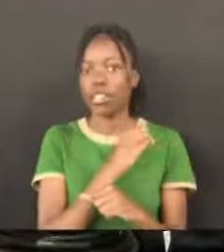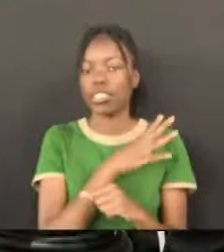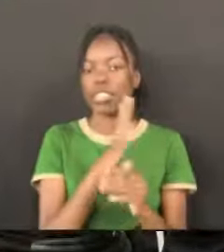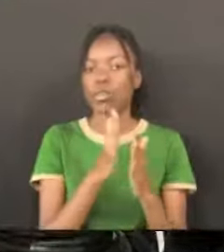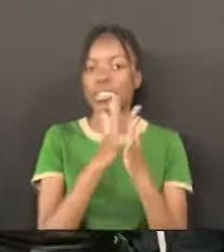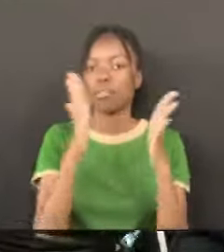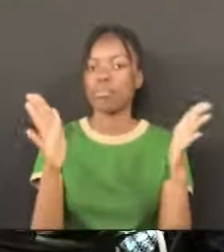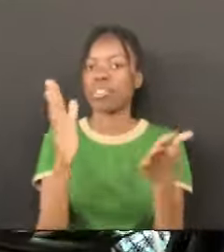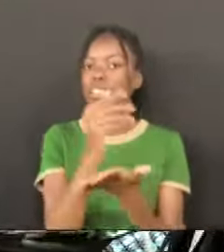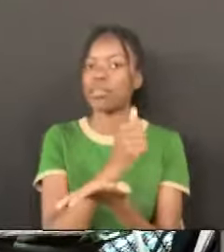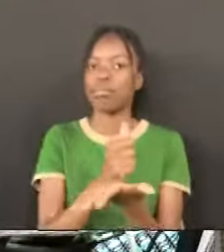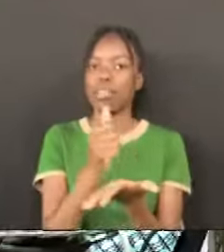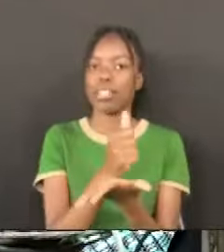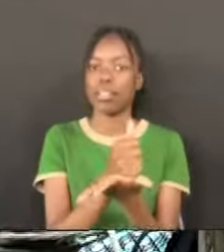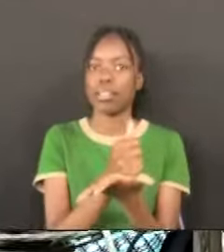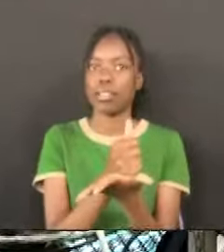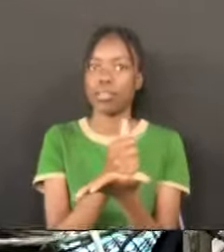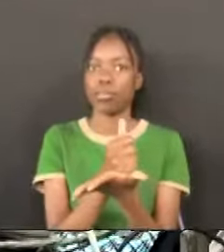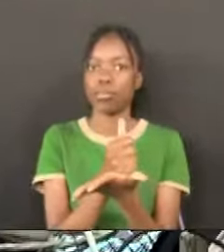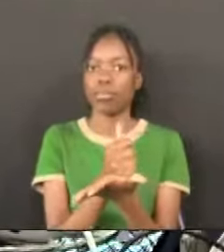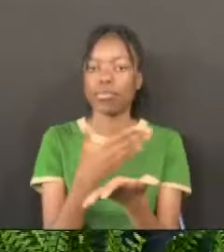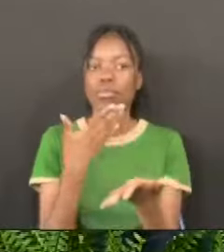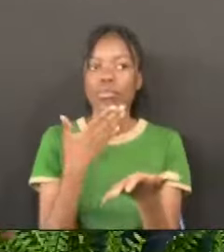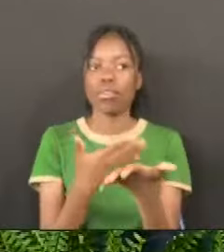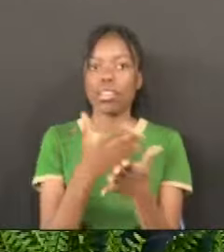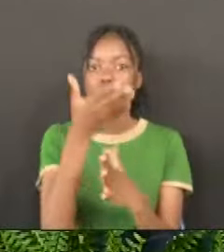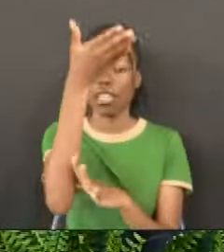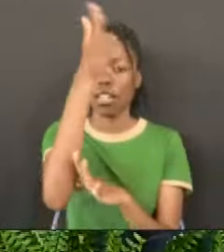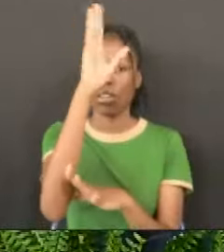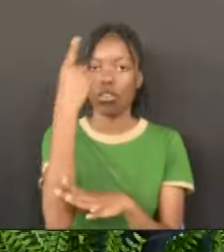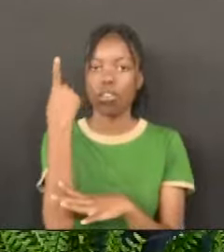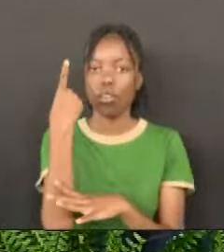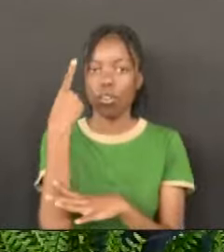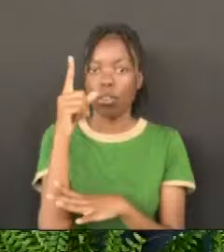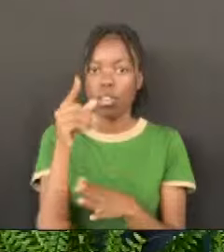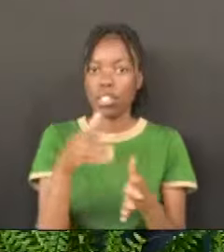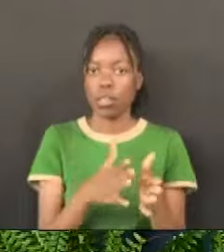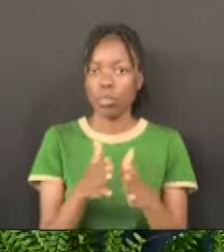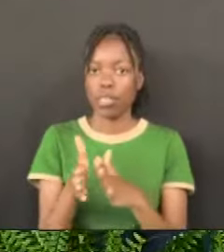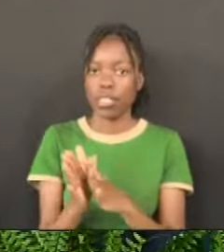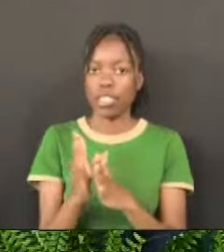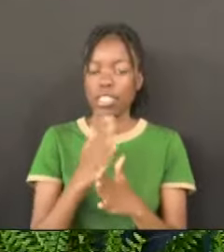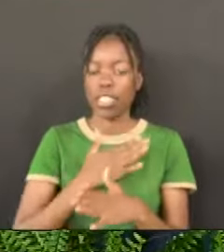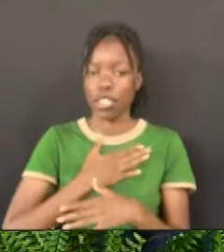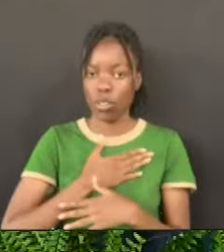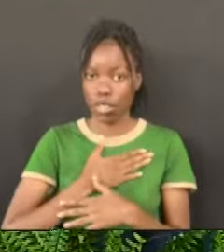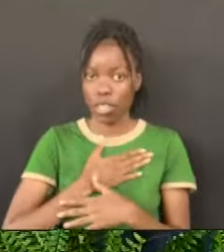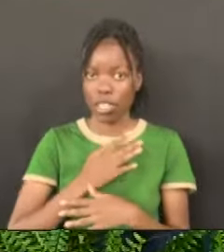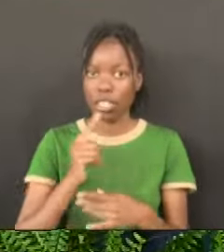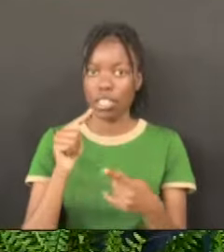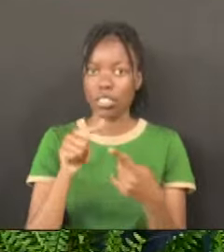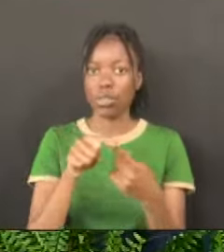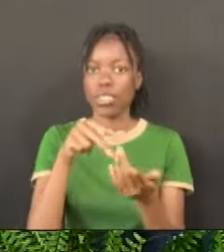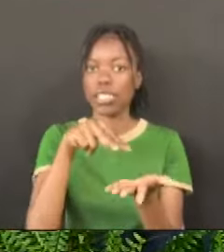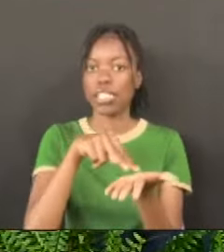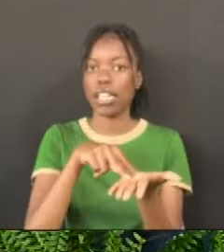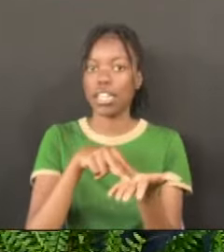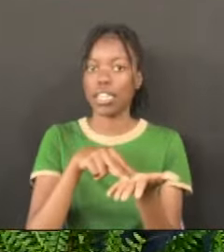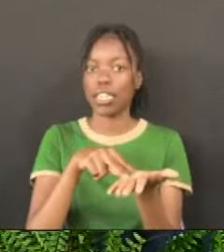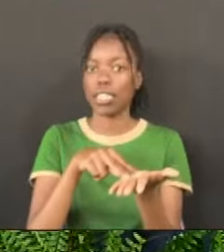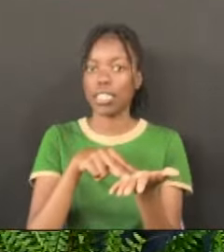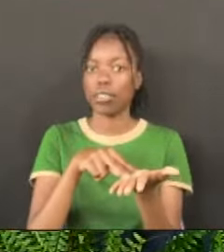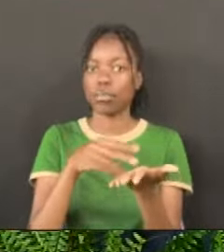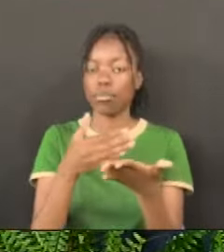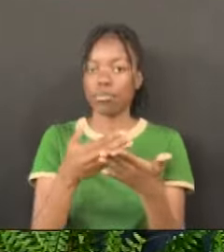Amen. We thank God for the privilege and for the honor to stand before you this